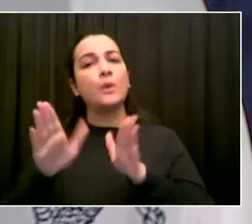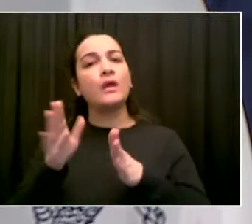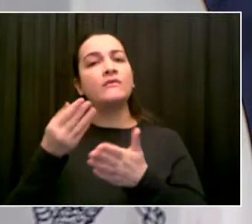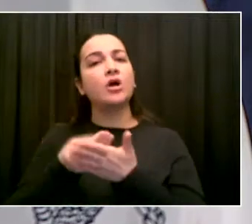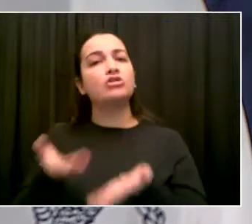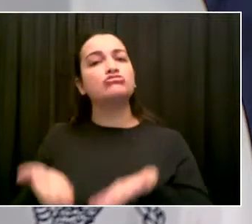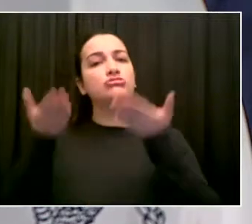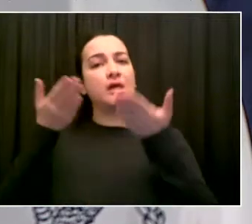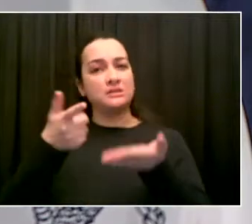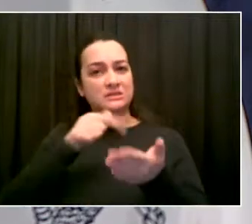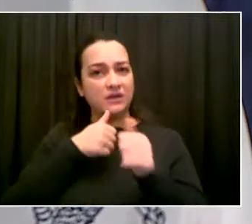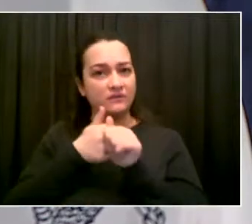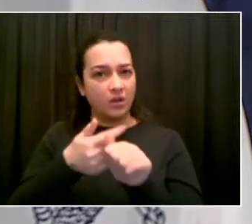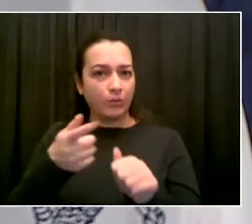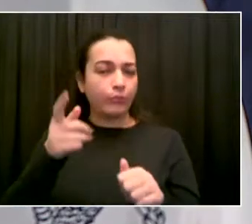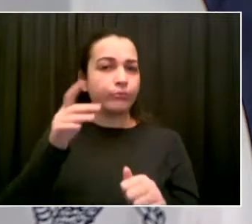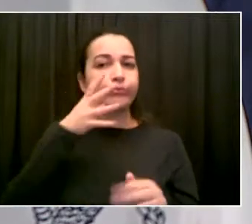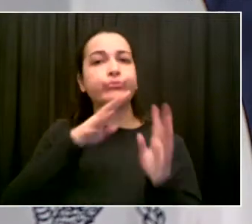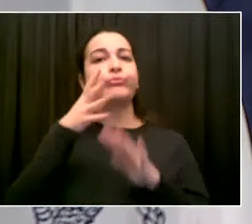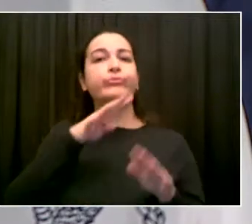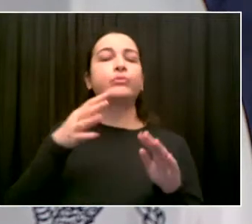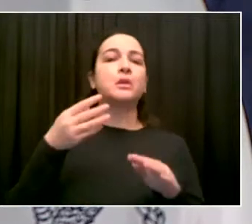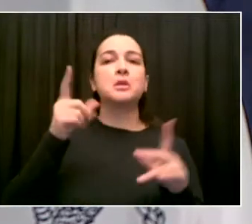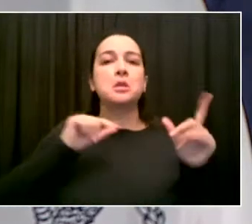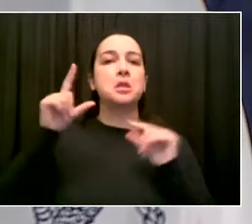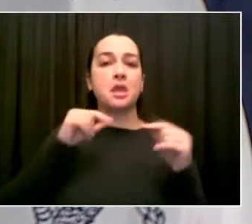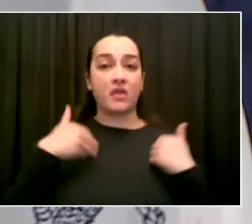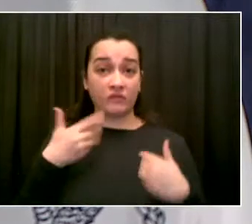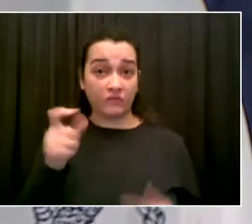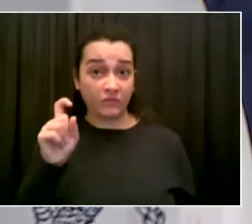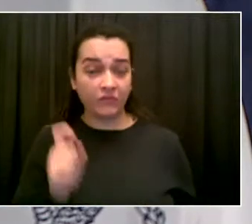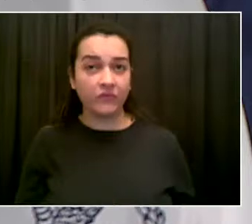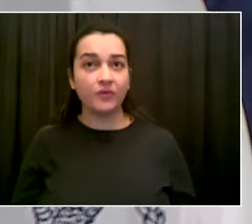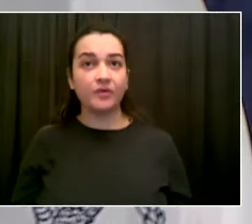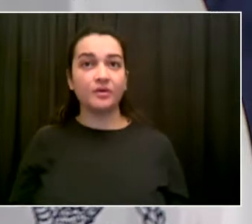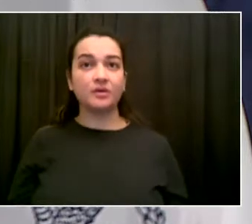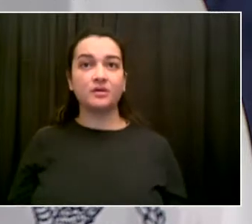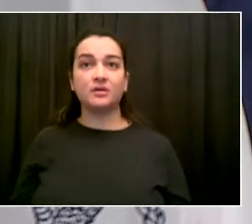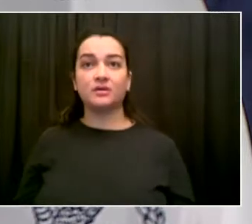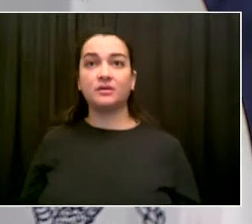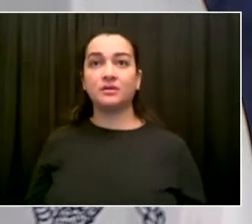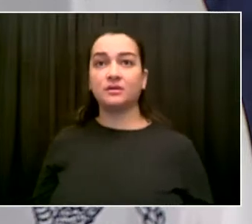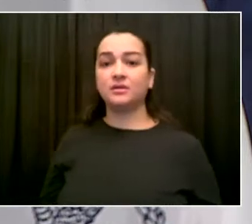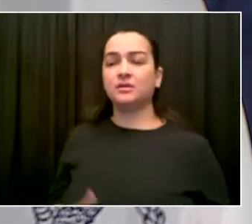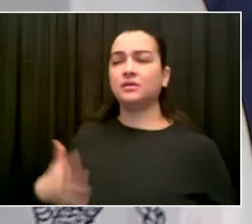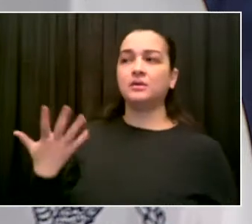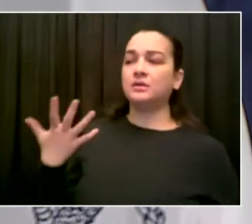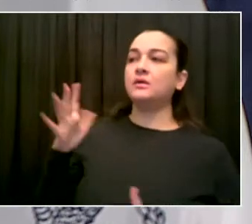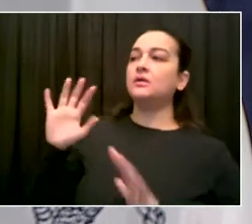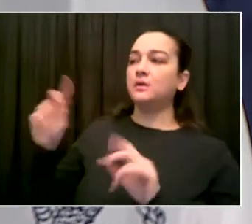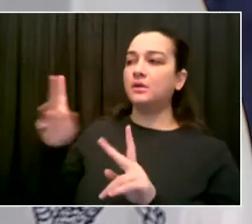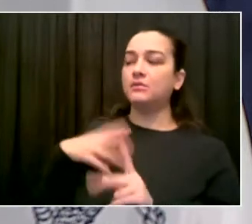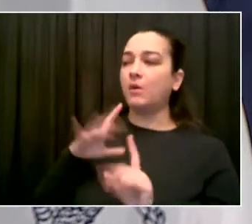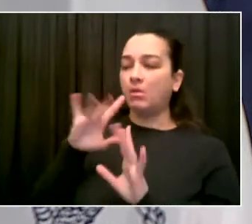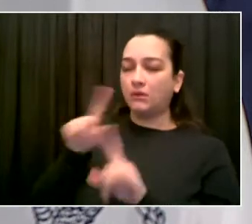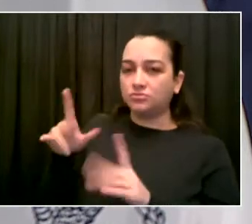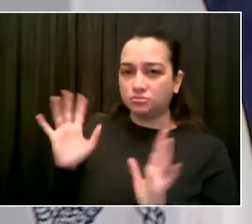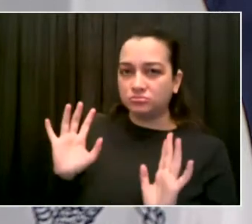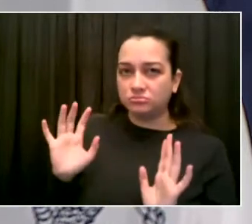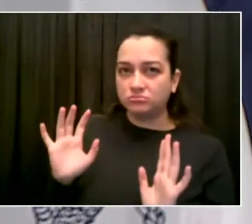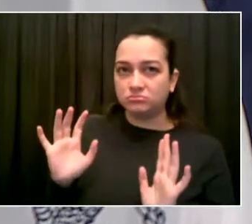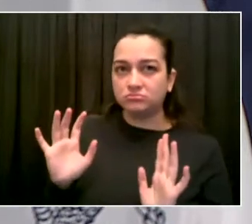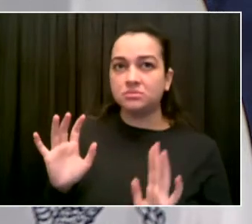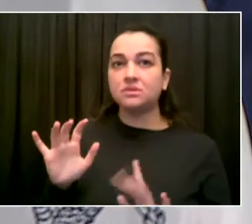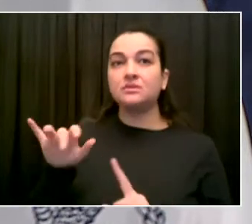She and other lawyers worked hard to make sure that everything was handled properly. Everyone on the team, myself included, worked hard